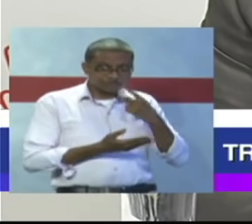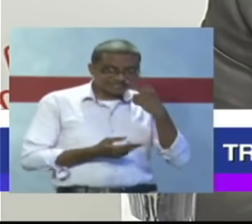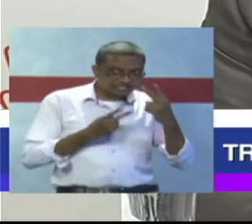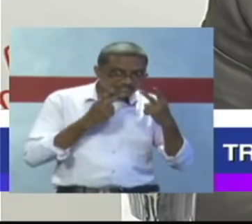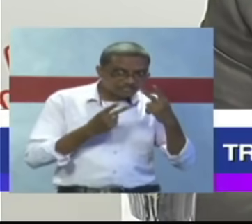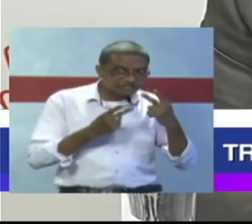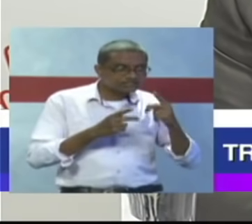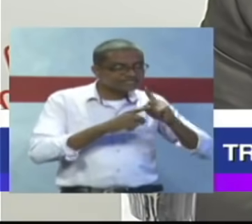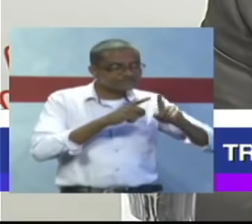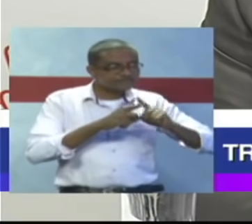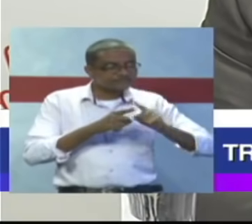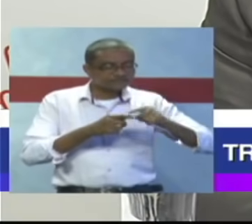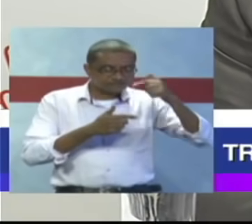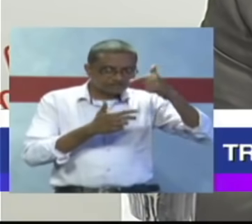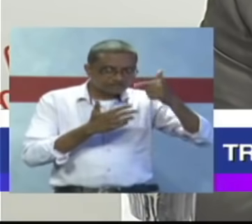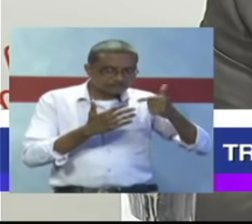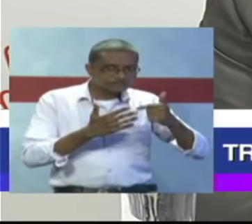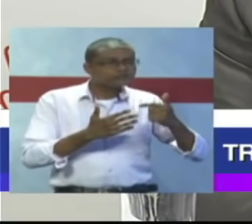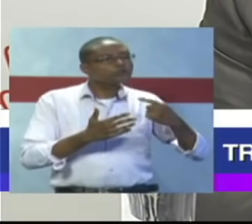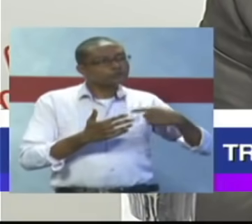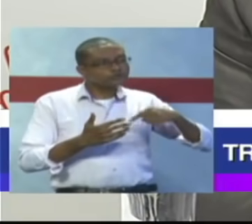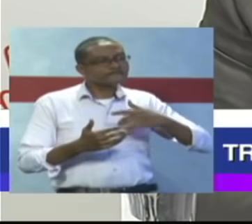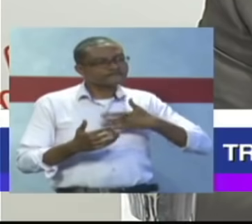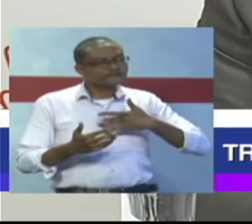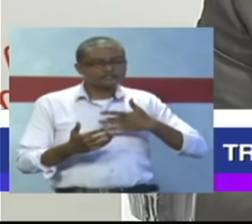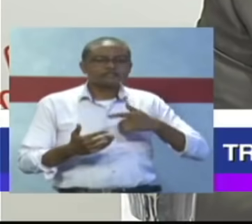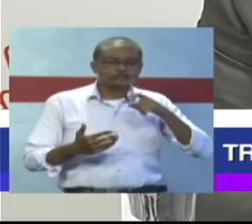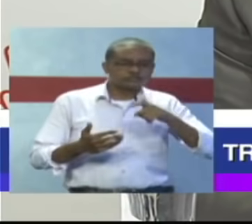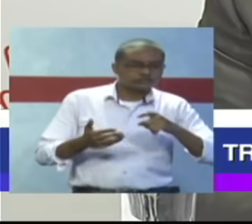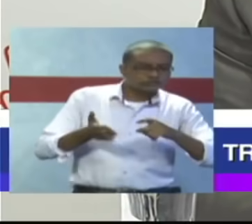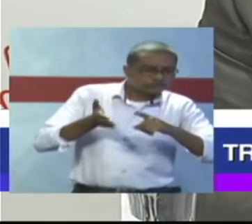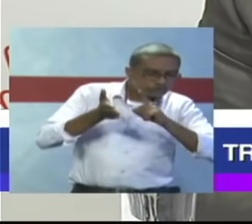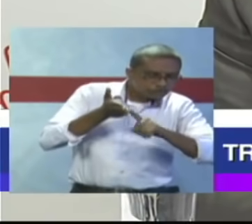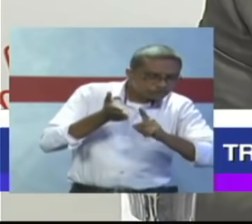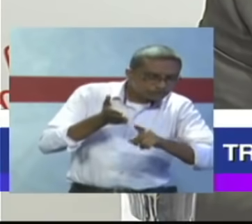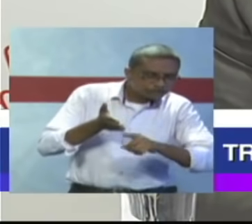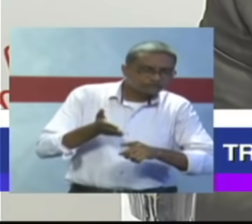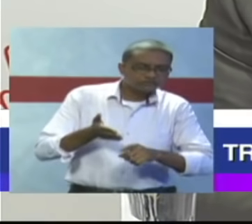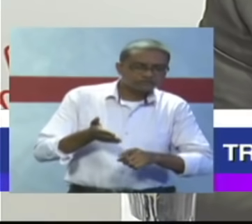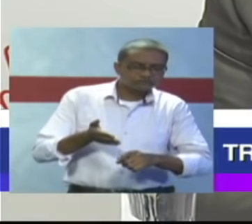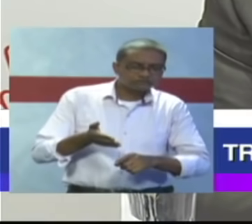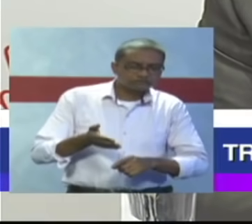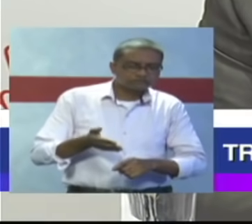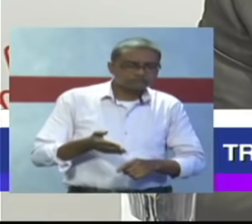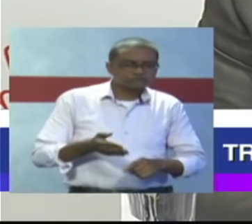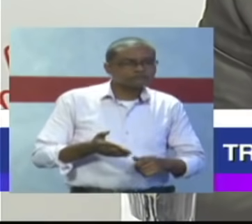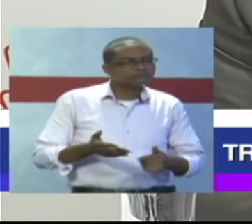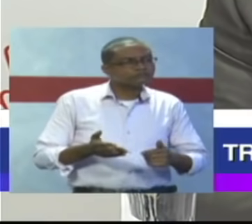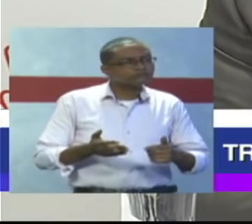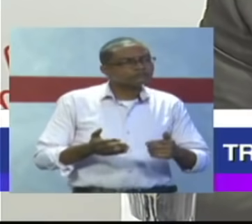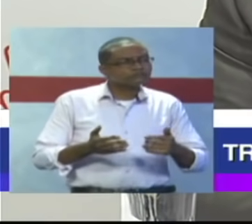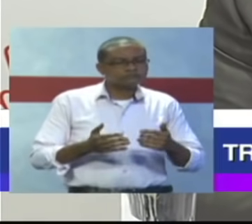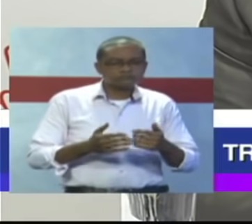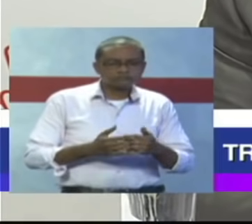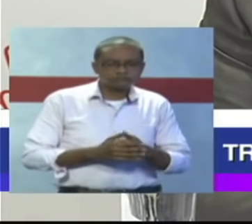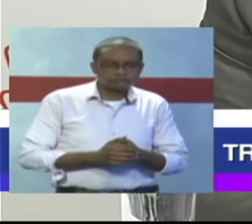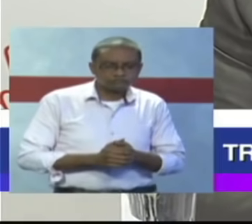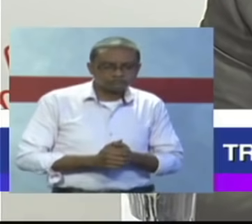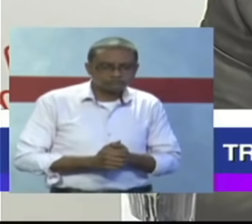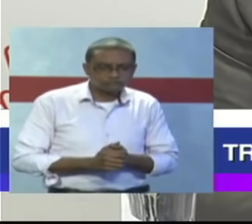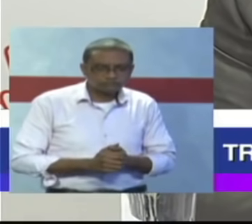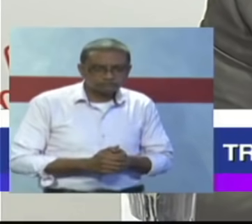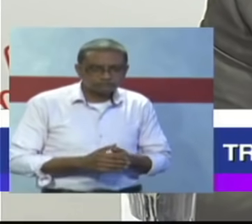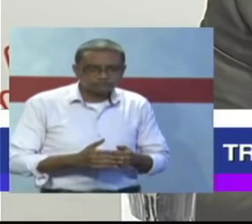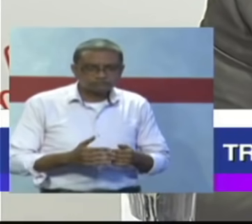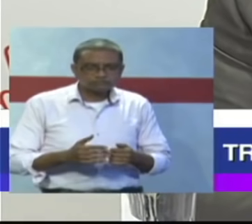That approach can be, and it may be modified depending on what patterns we see among the